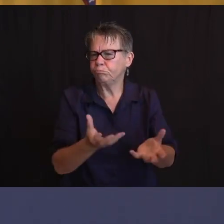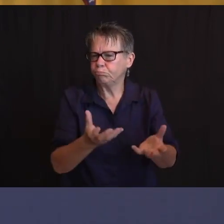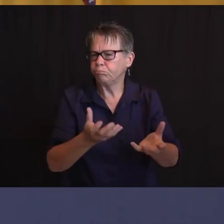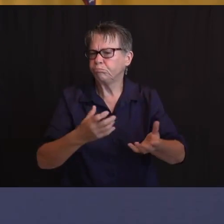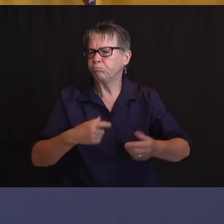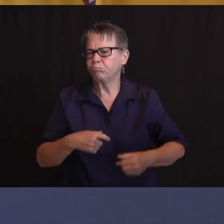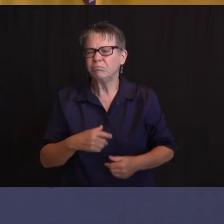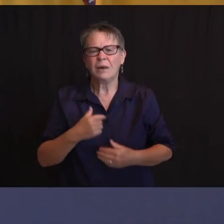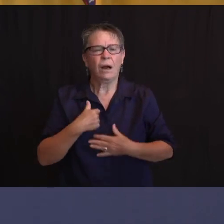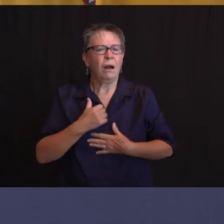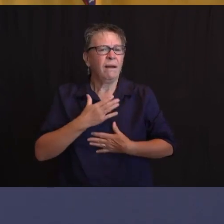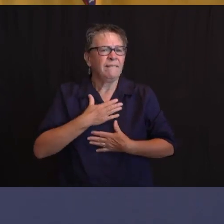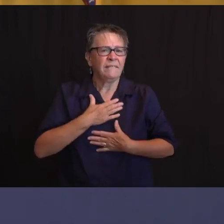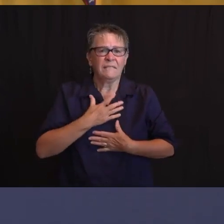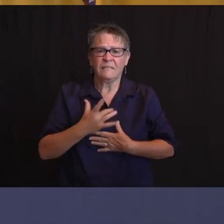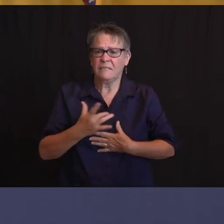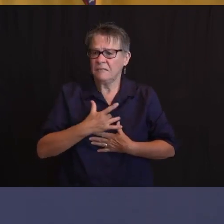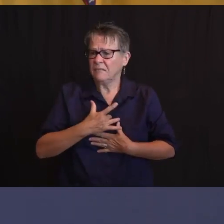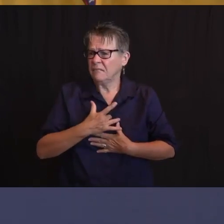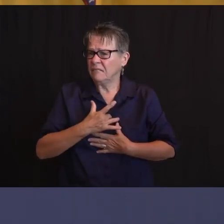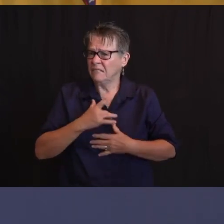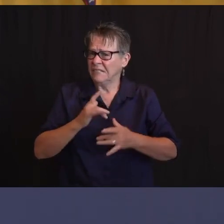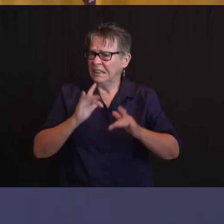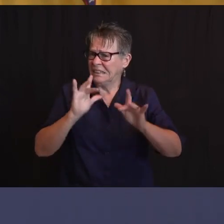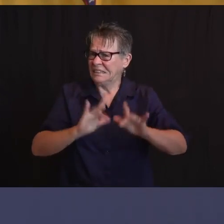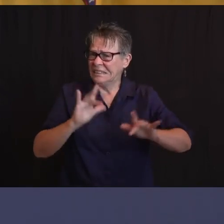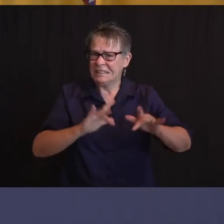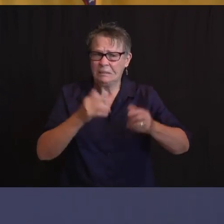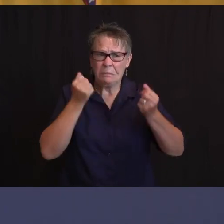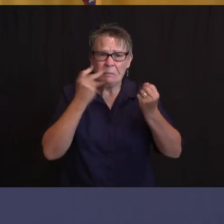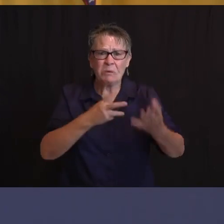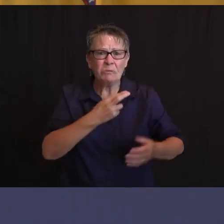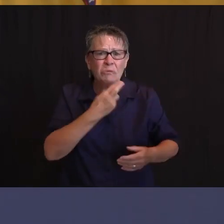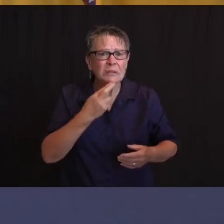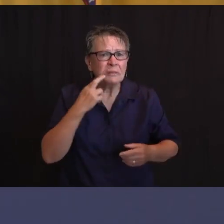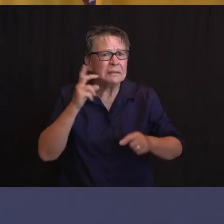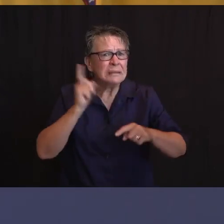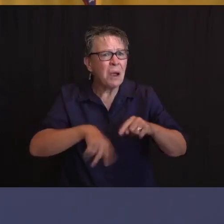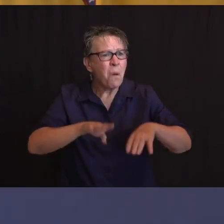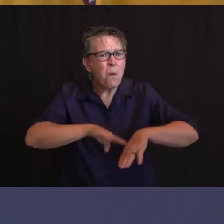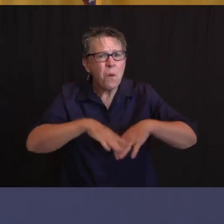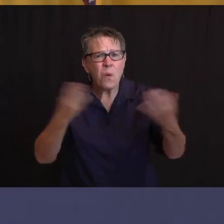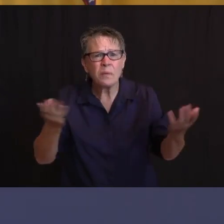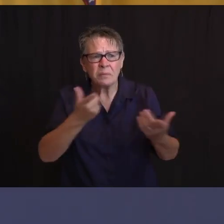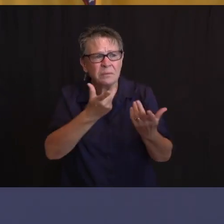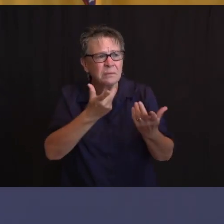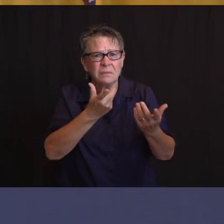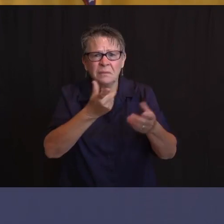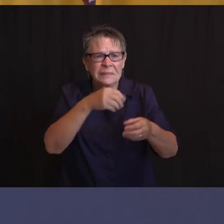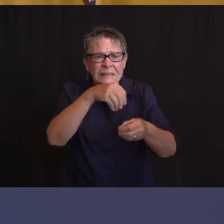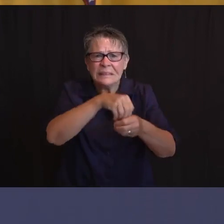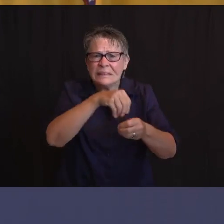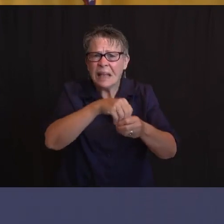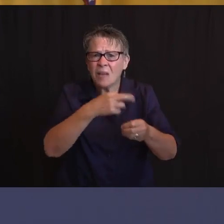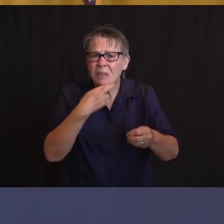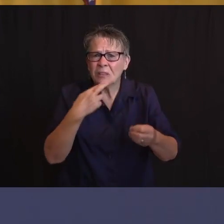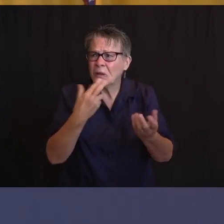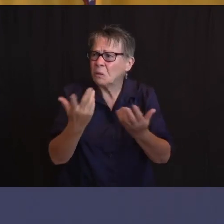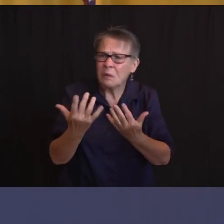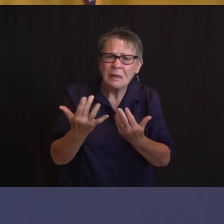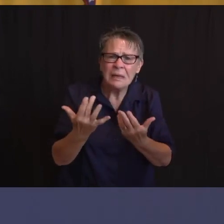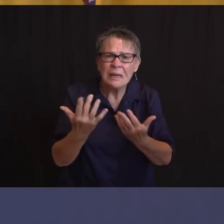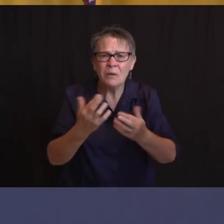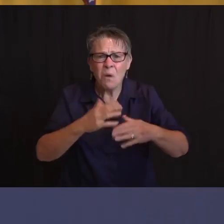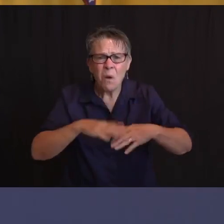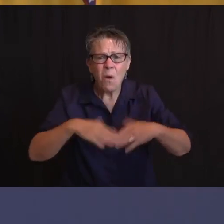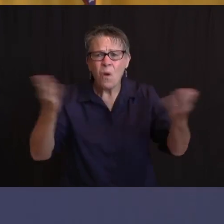But the particular, I had a friend send me a note just before I came over here this morning who's Newark-based, and she was with a